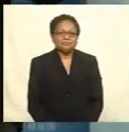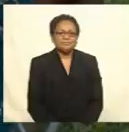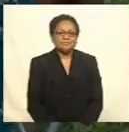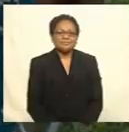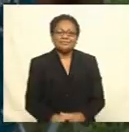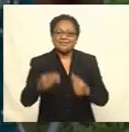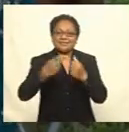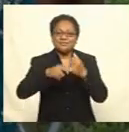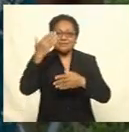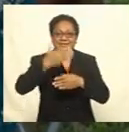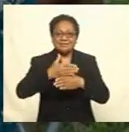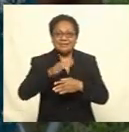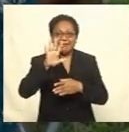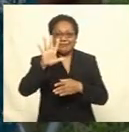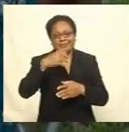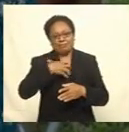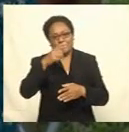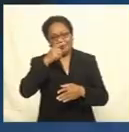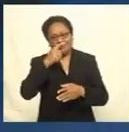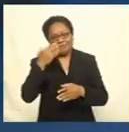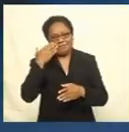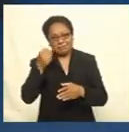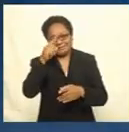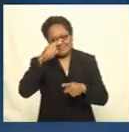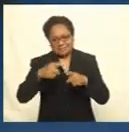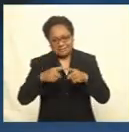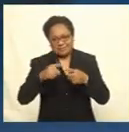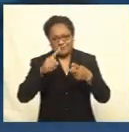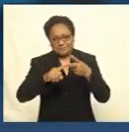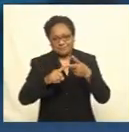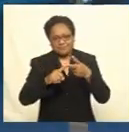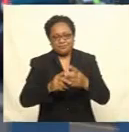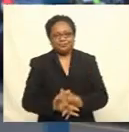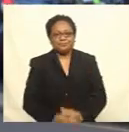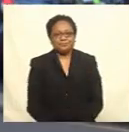In the news tonight, 5 new cases announced.